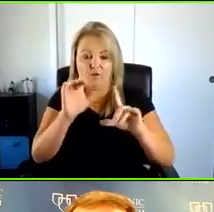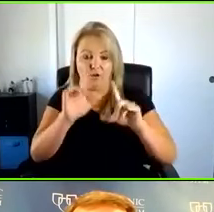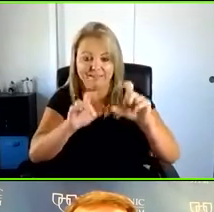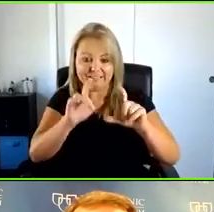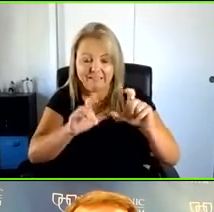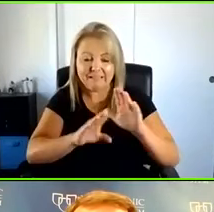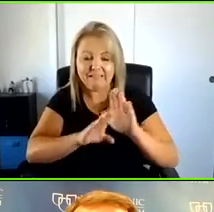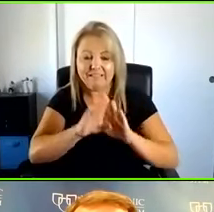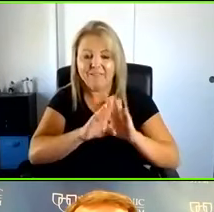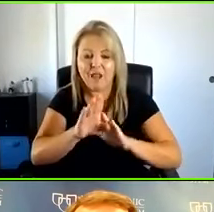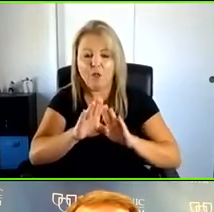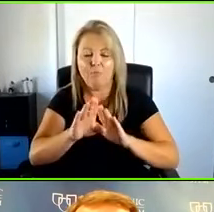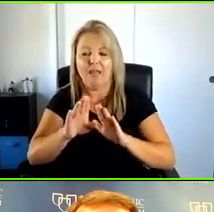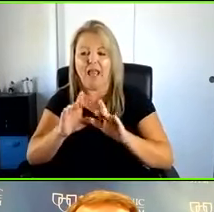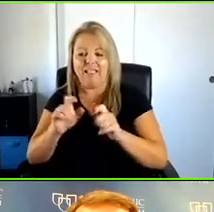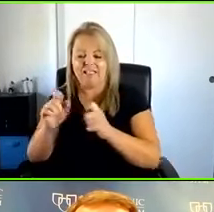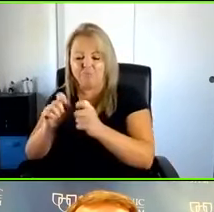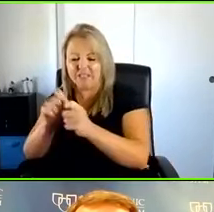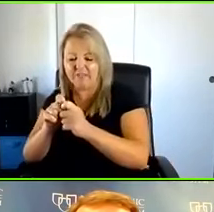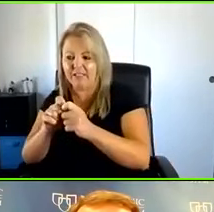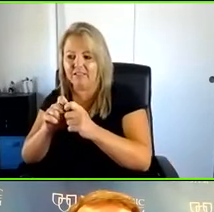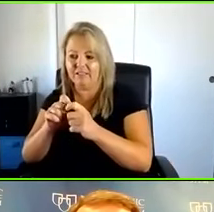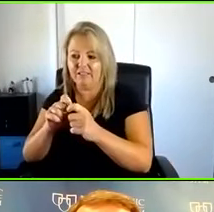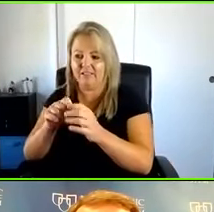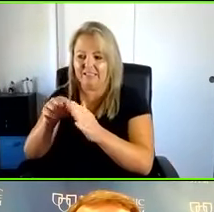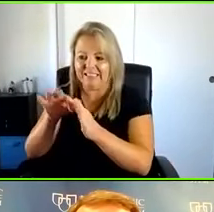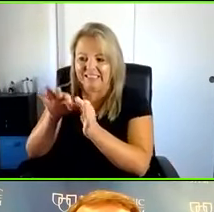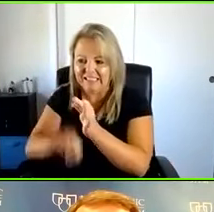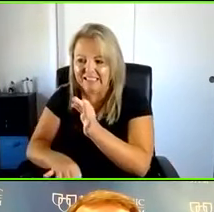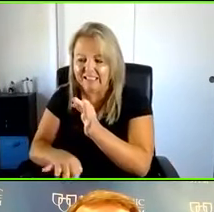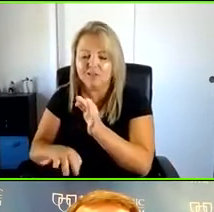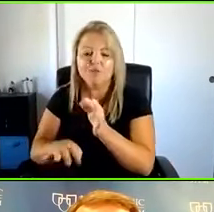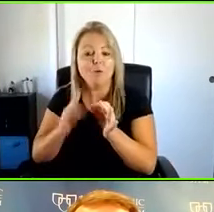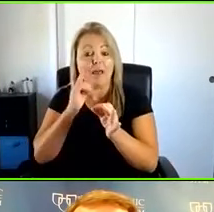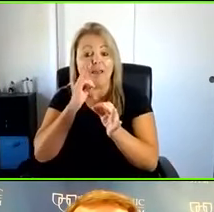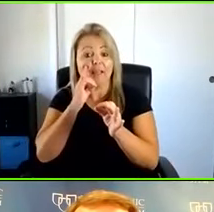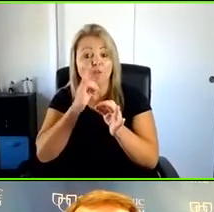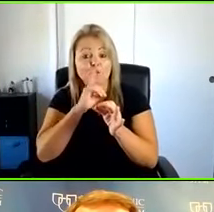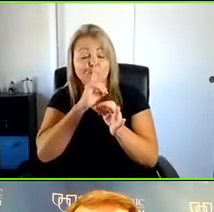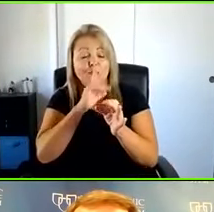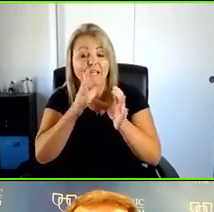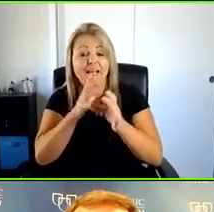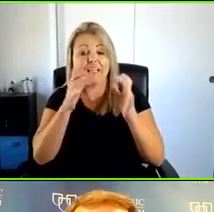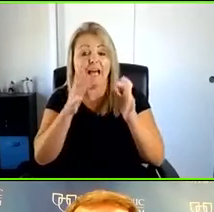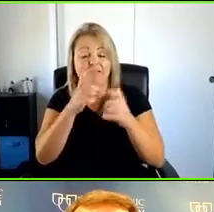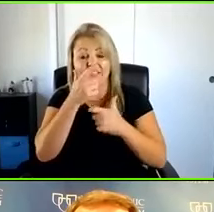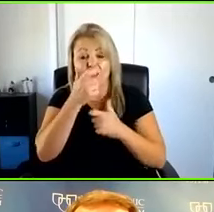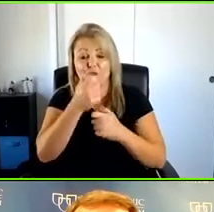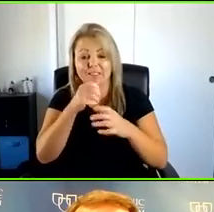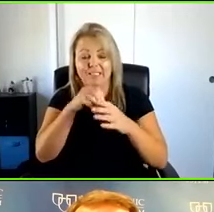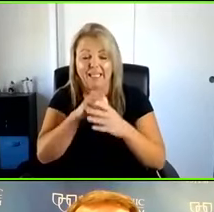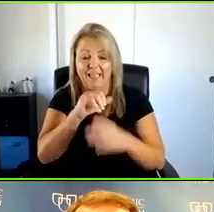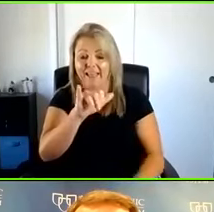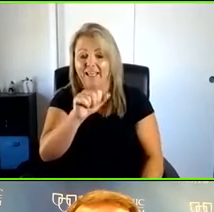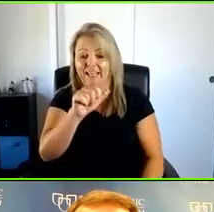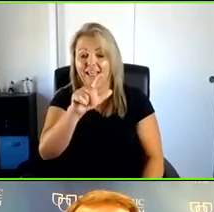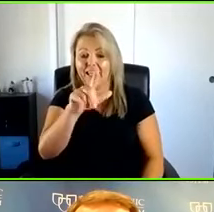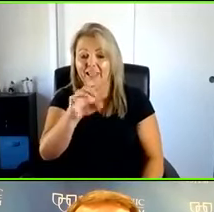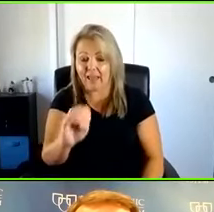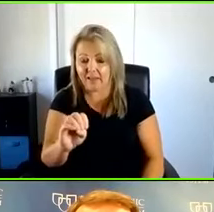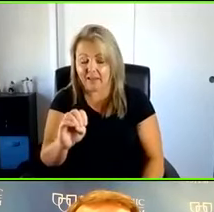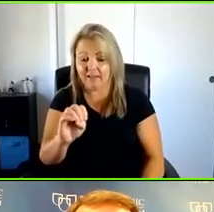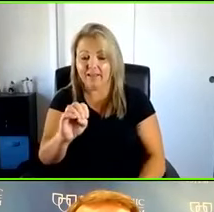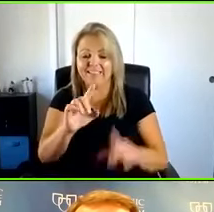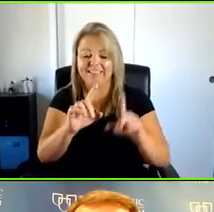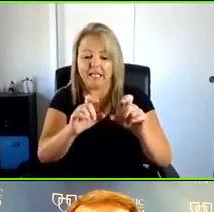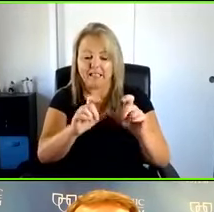nuances and specifics. So I think there's a lot of interest in the Yale test, and then now it'll go